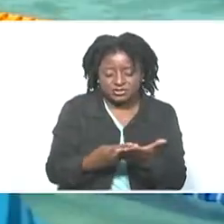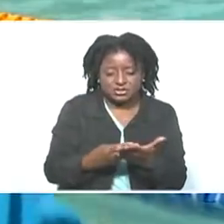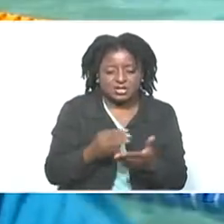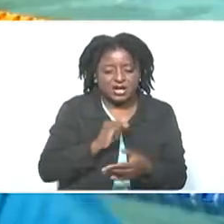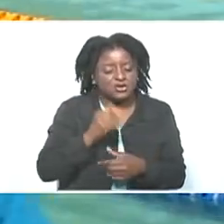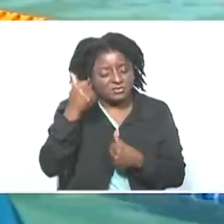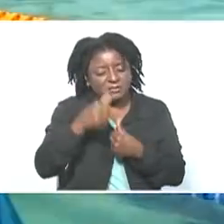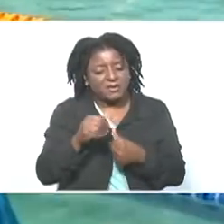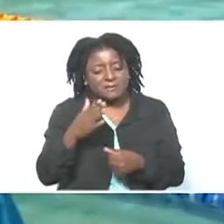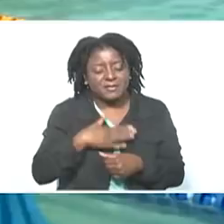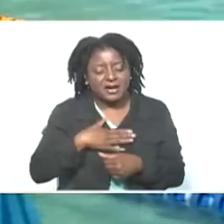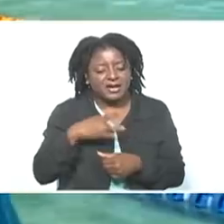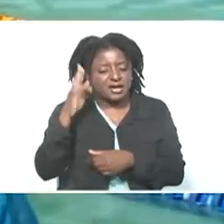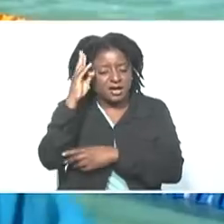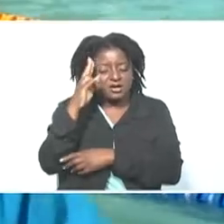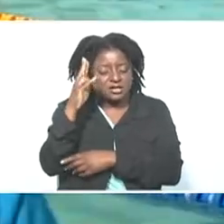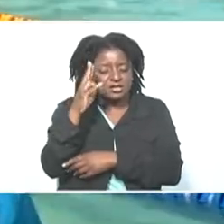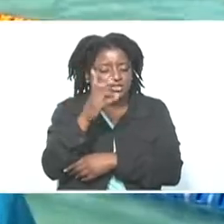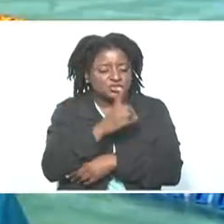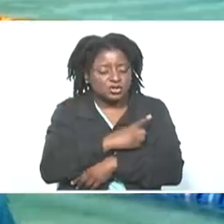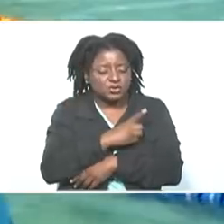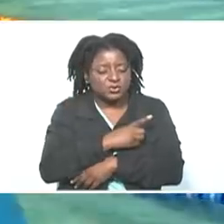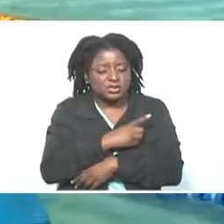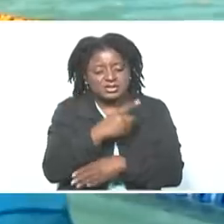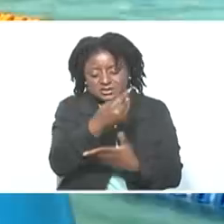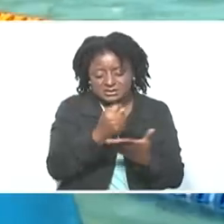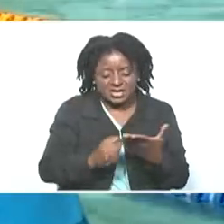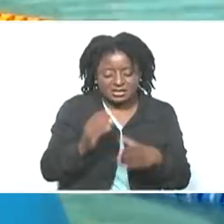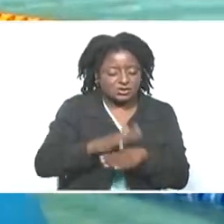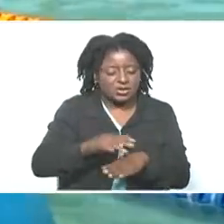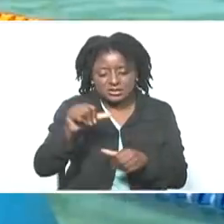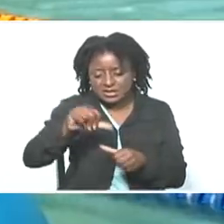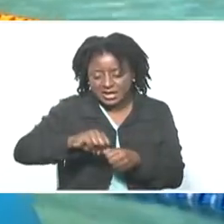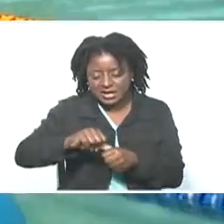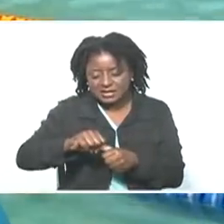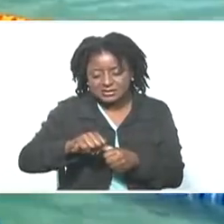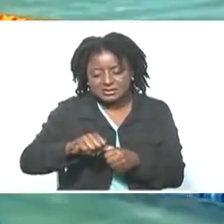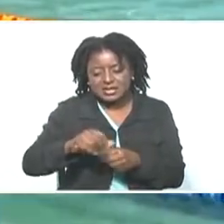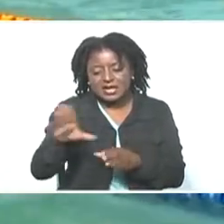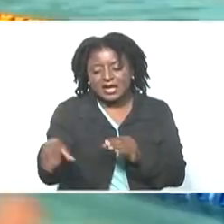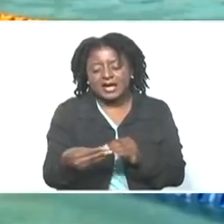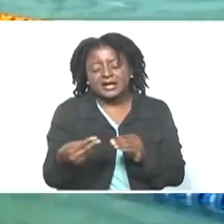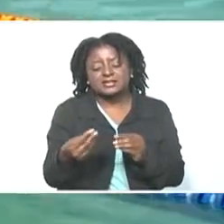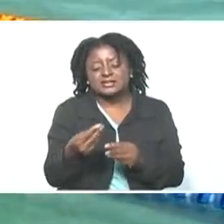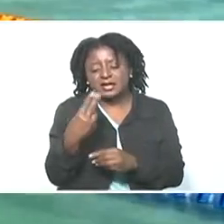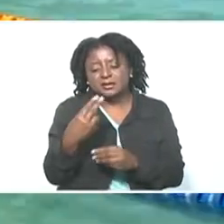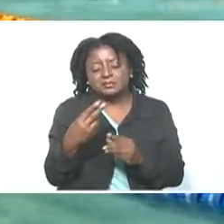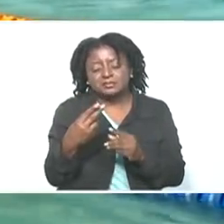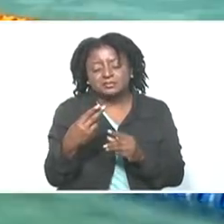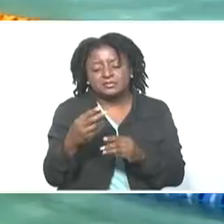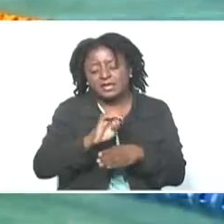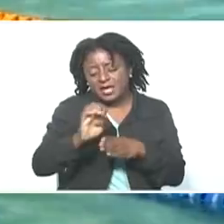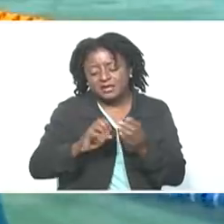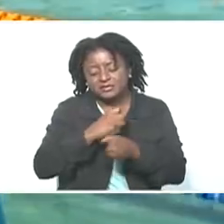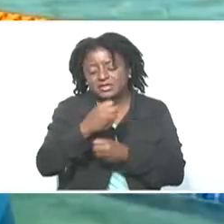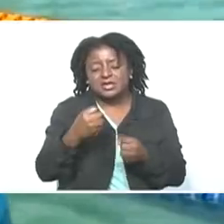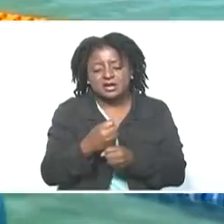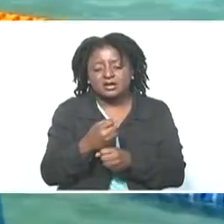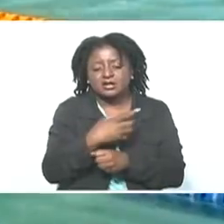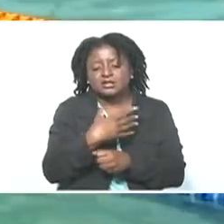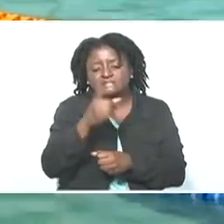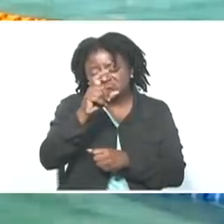mentioning, a tax on gas, a certain amount adds up to a whole lot of money at the end of the year. You just have to decide what you want to do